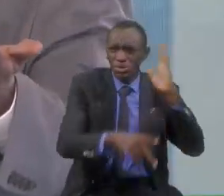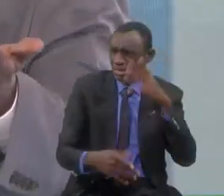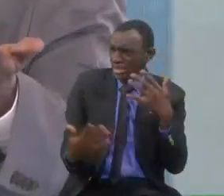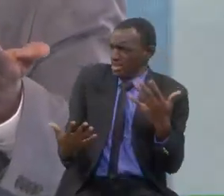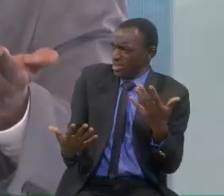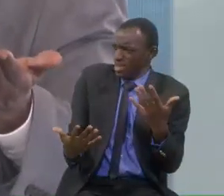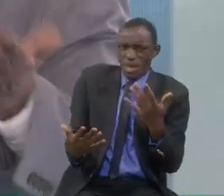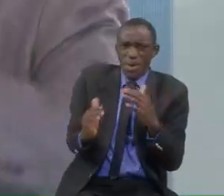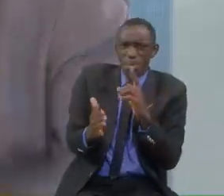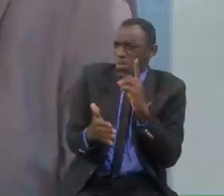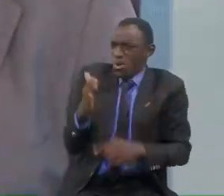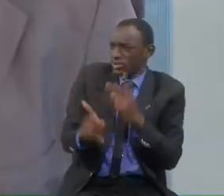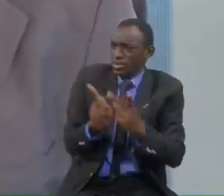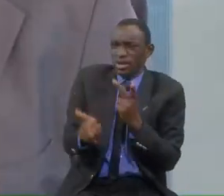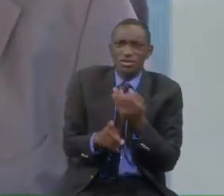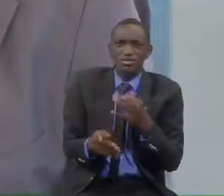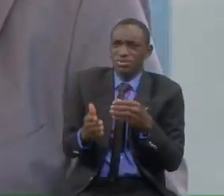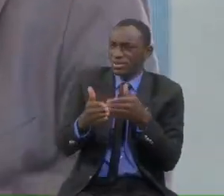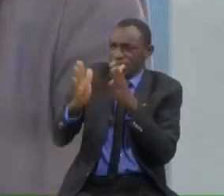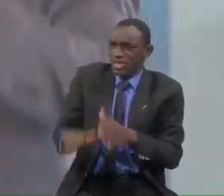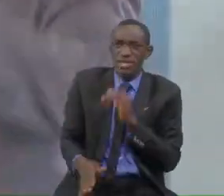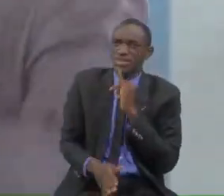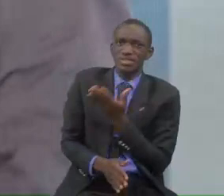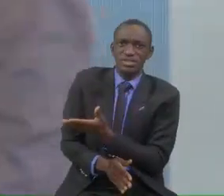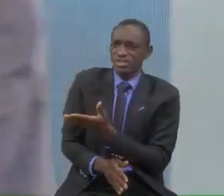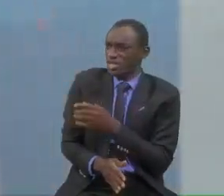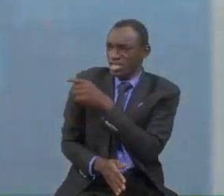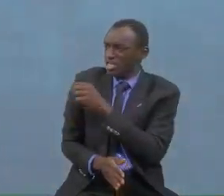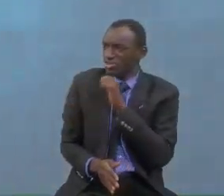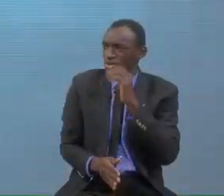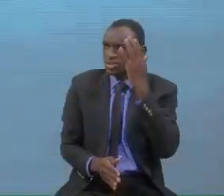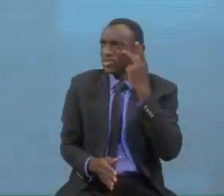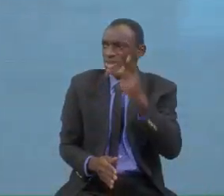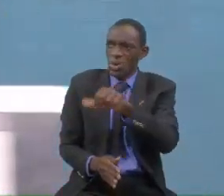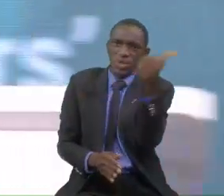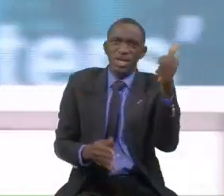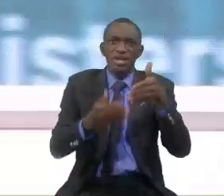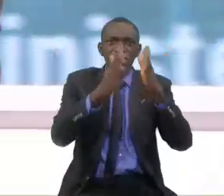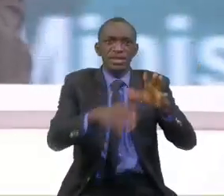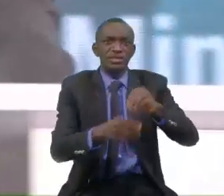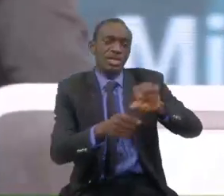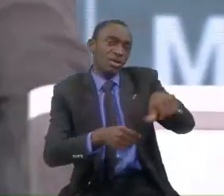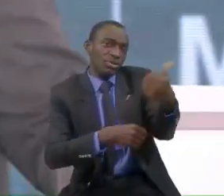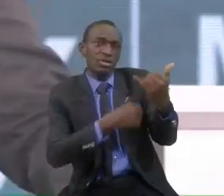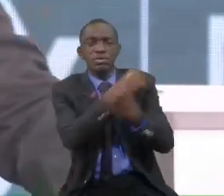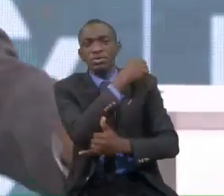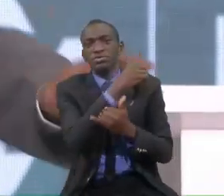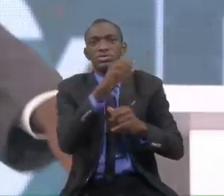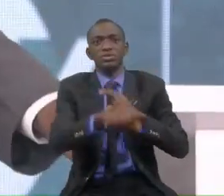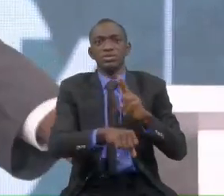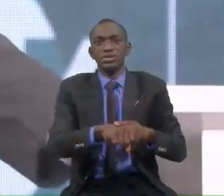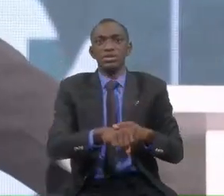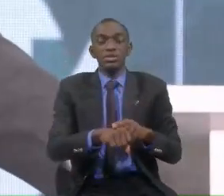world leaders in different nations? You cannot do that again. There are things, they may be innocent